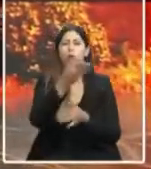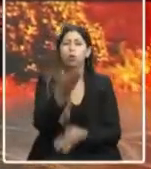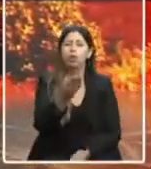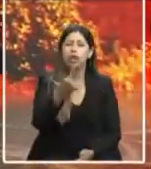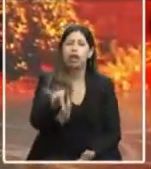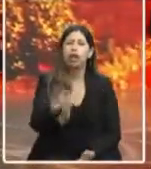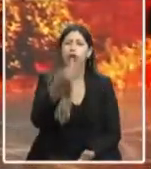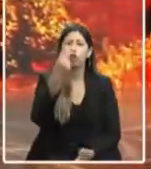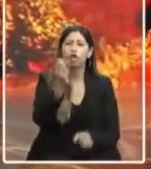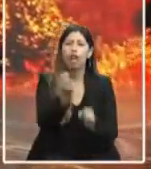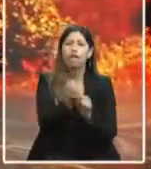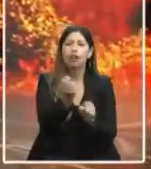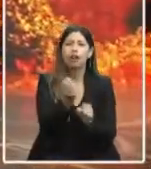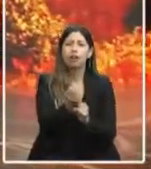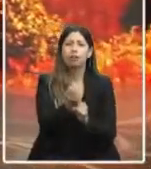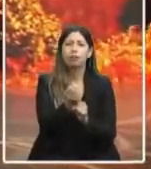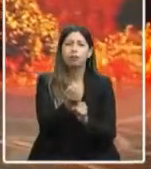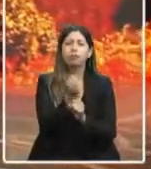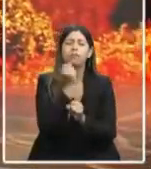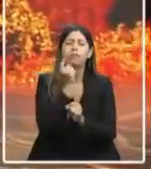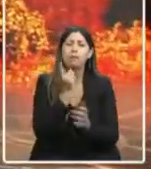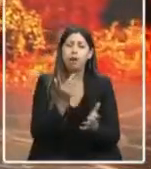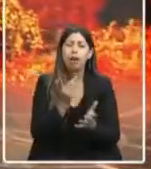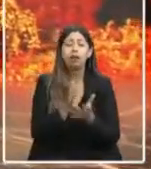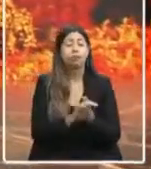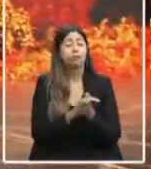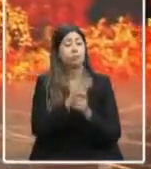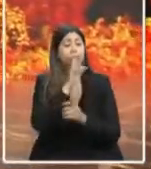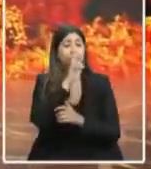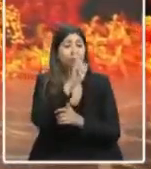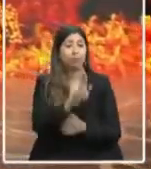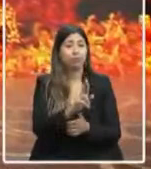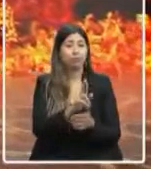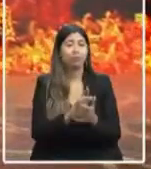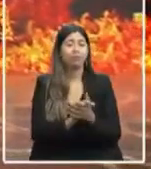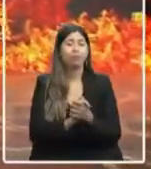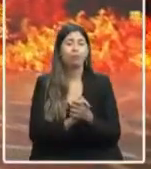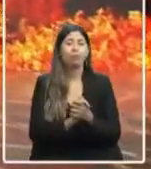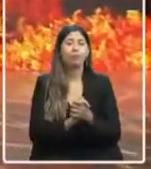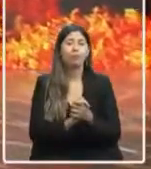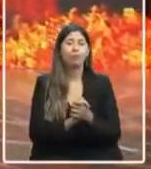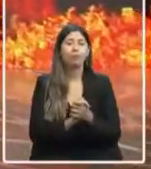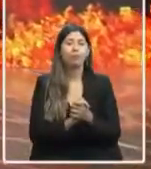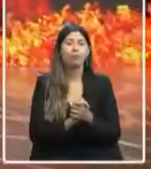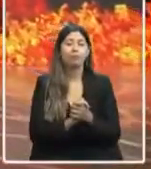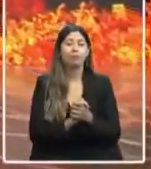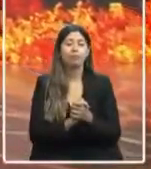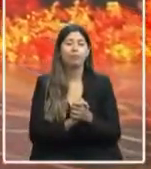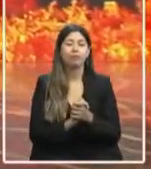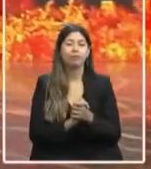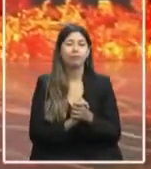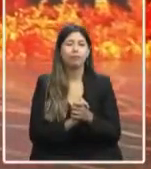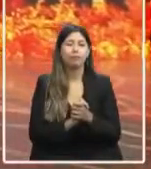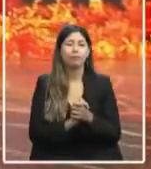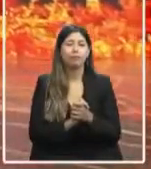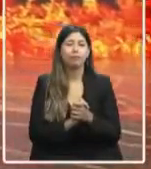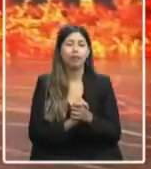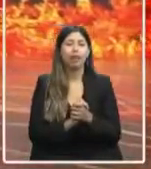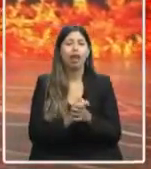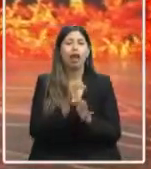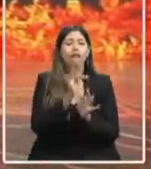Well, the way economic reasoning has developed over the past 50 years and